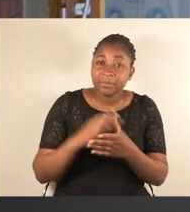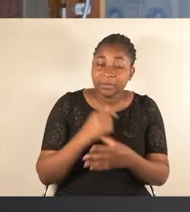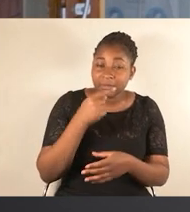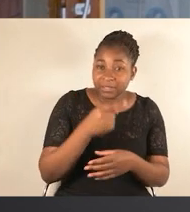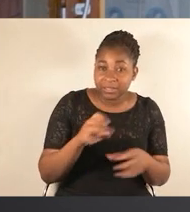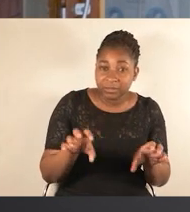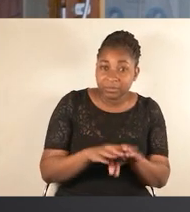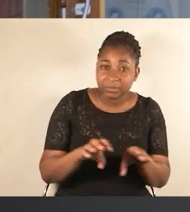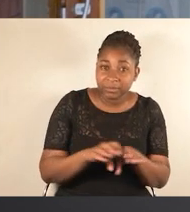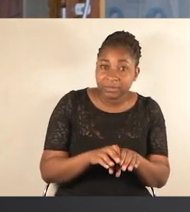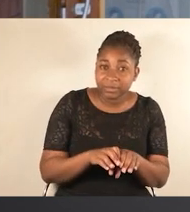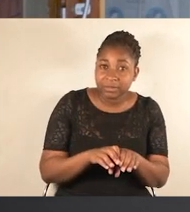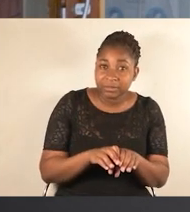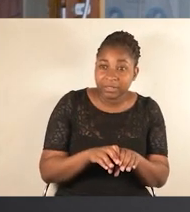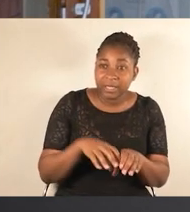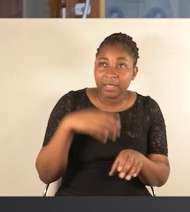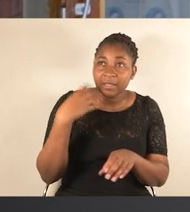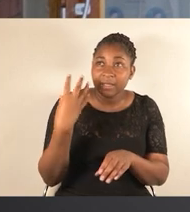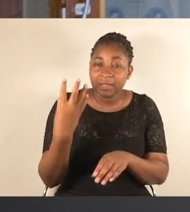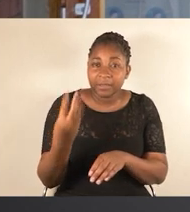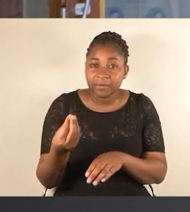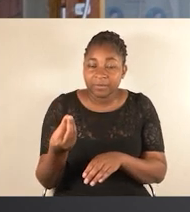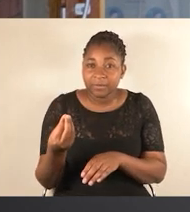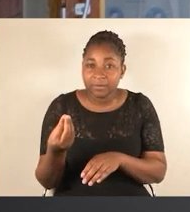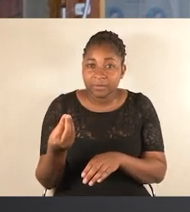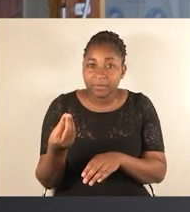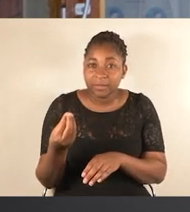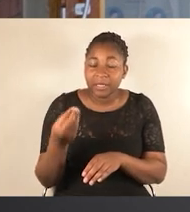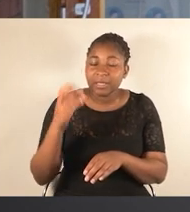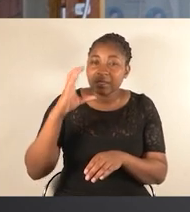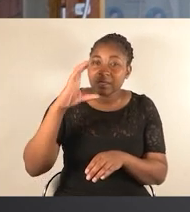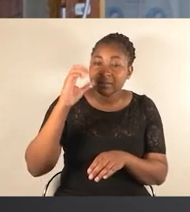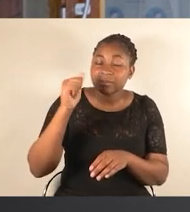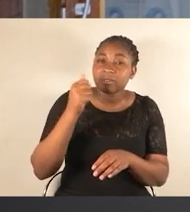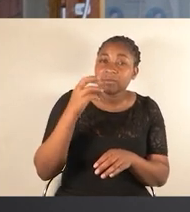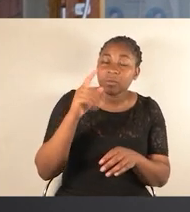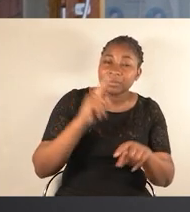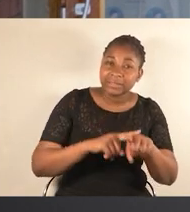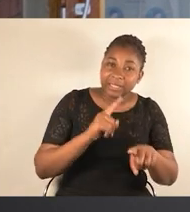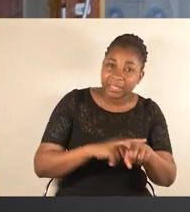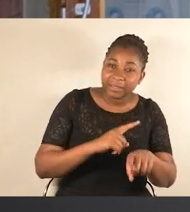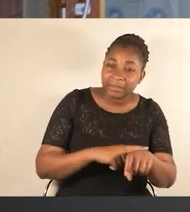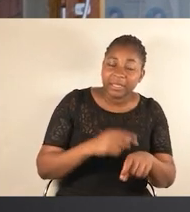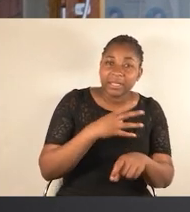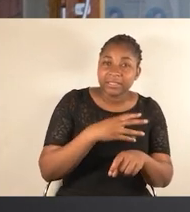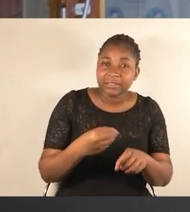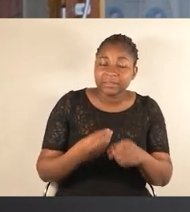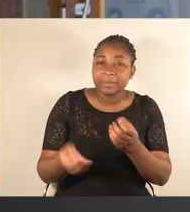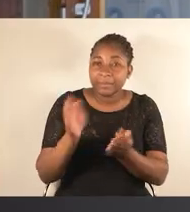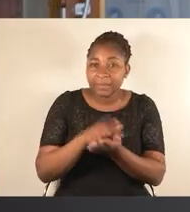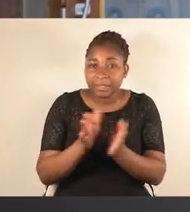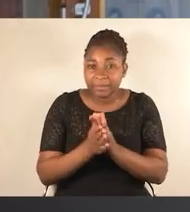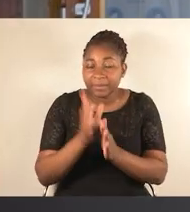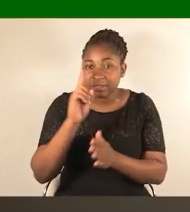because those works, they've actually been on the cards for quite some time. And the